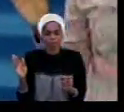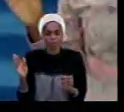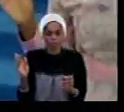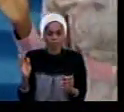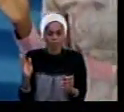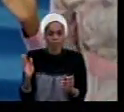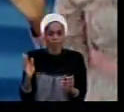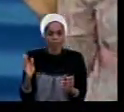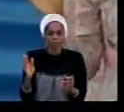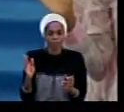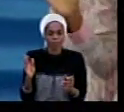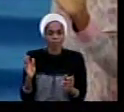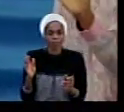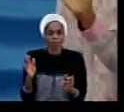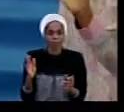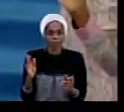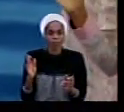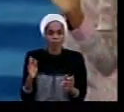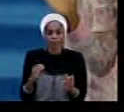became it.